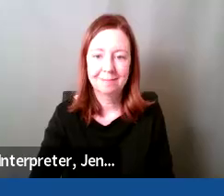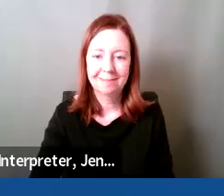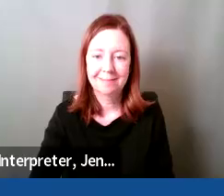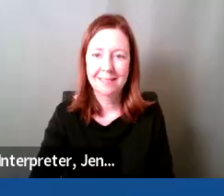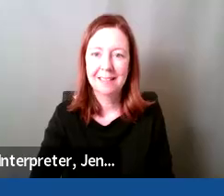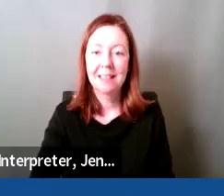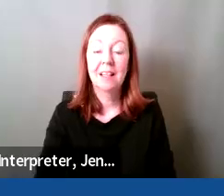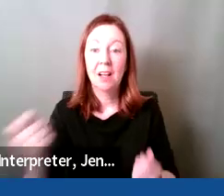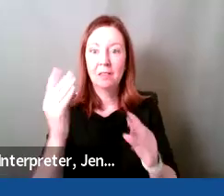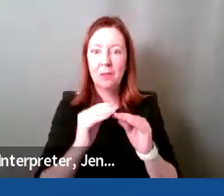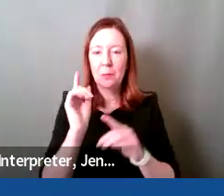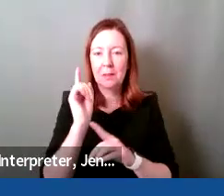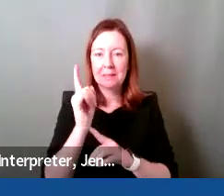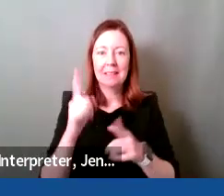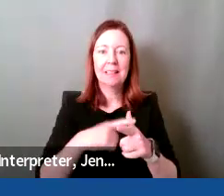we will check.